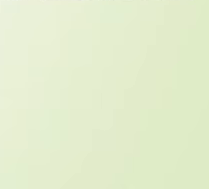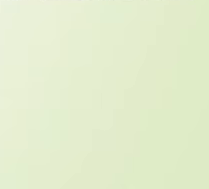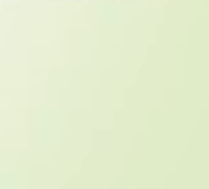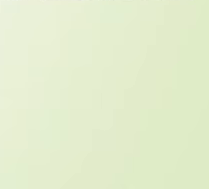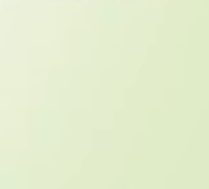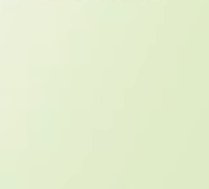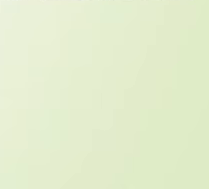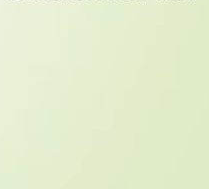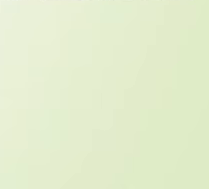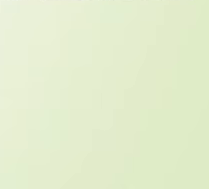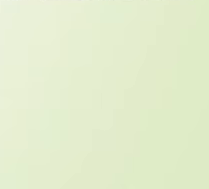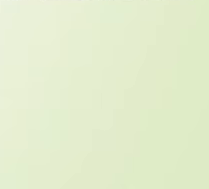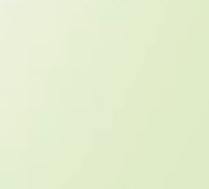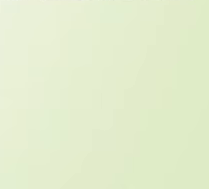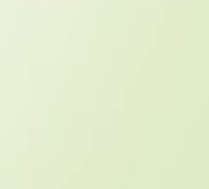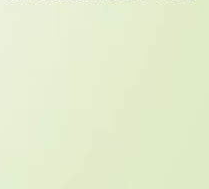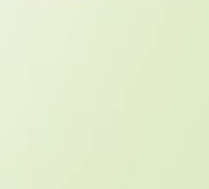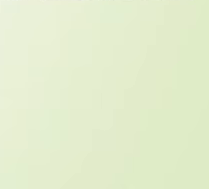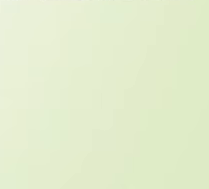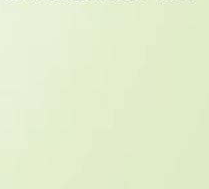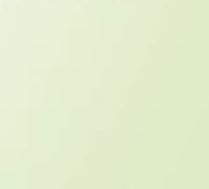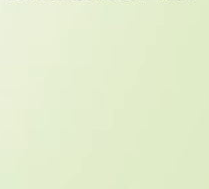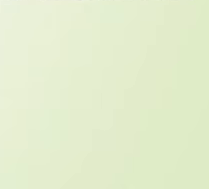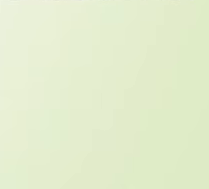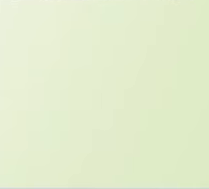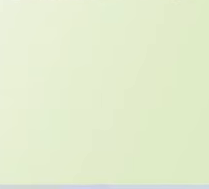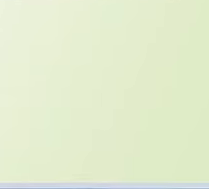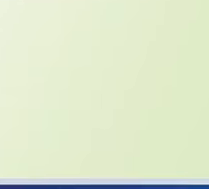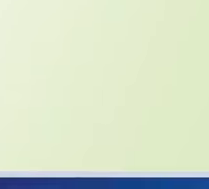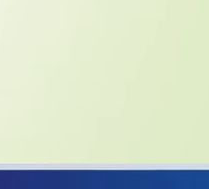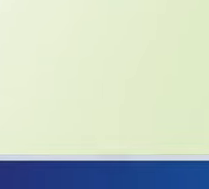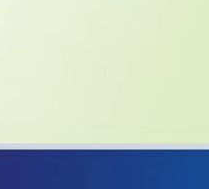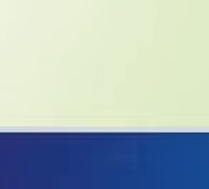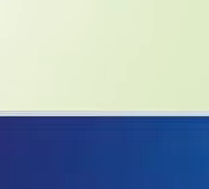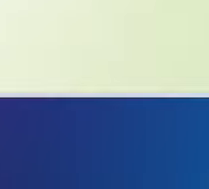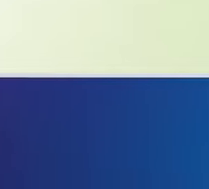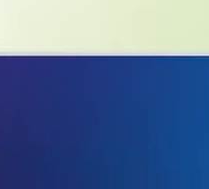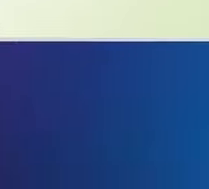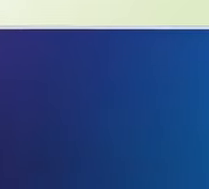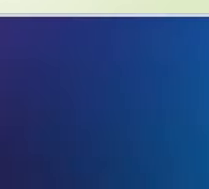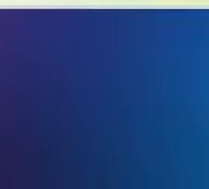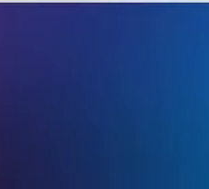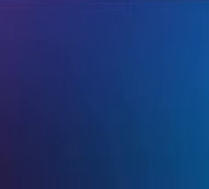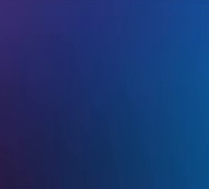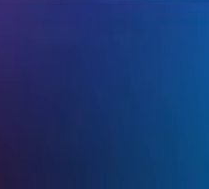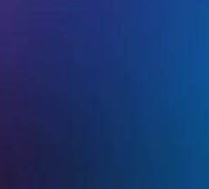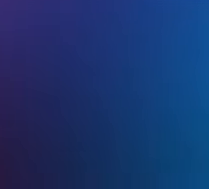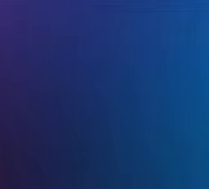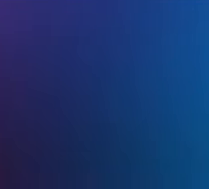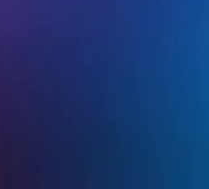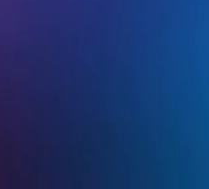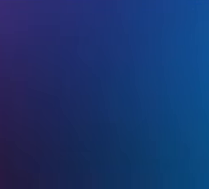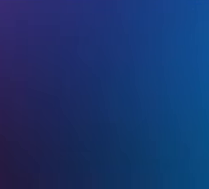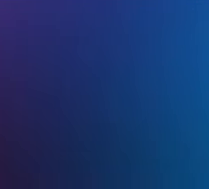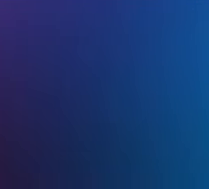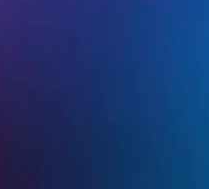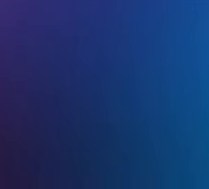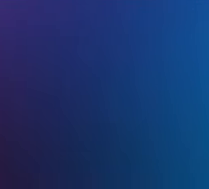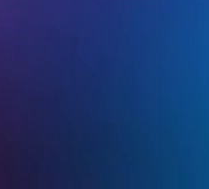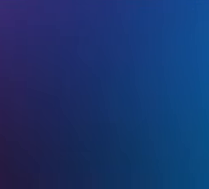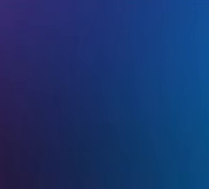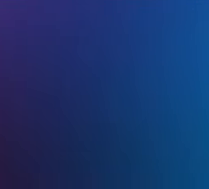KCC is spiritual. That's why we're all here, isn't it? Another one is